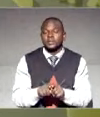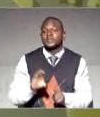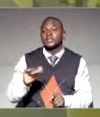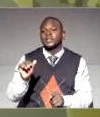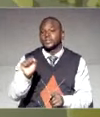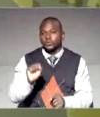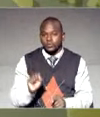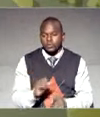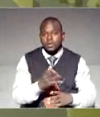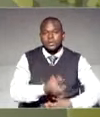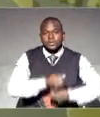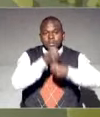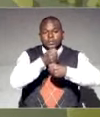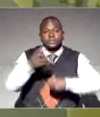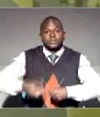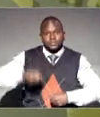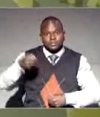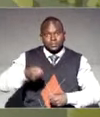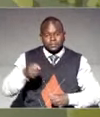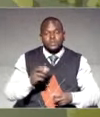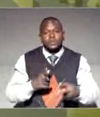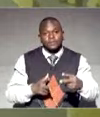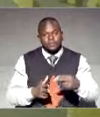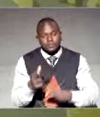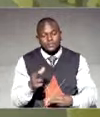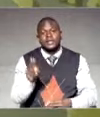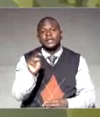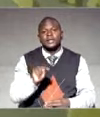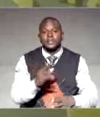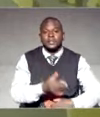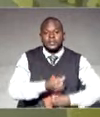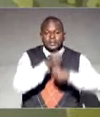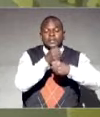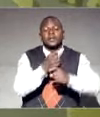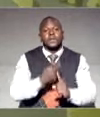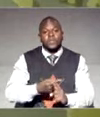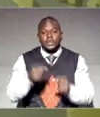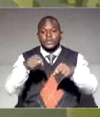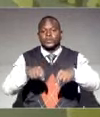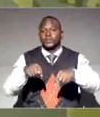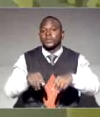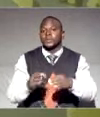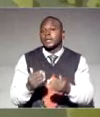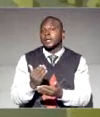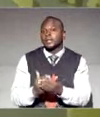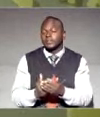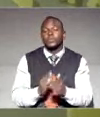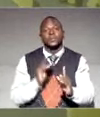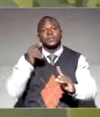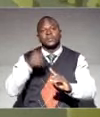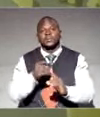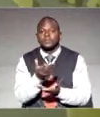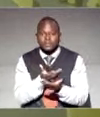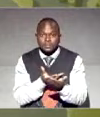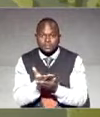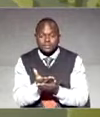Society Budget Advocacy Group officially launched the National Budget Month today. Some of the objectives discussed